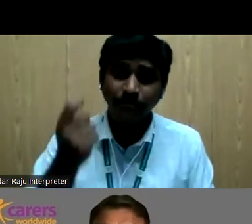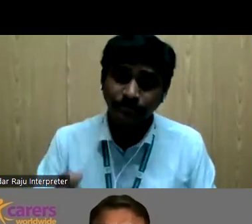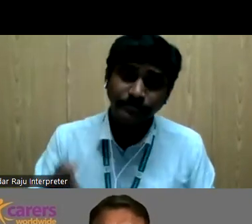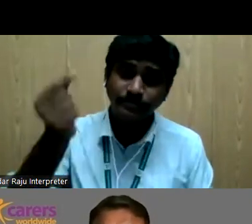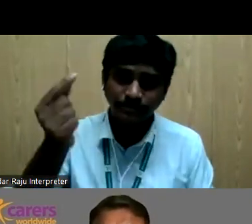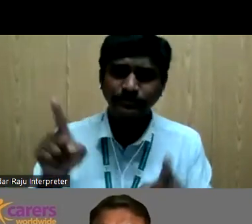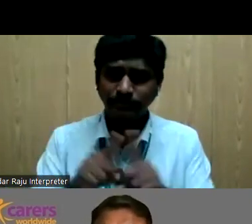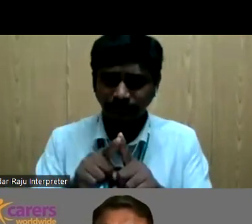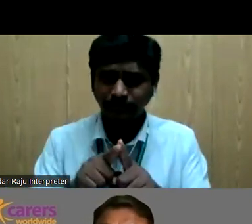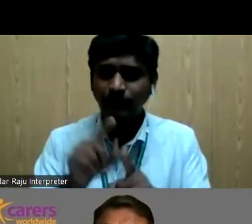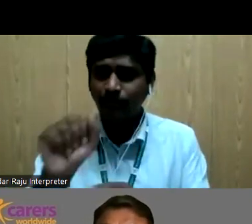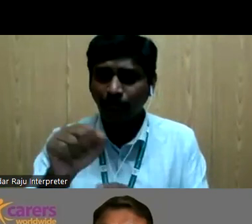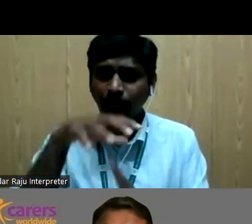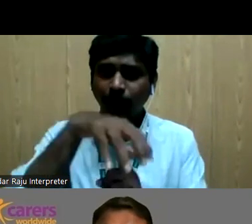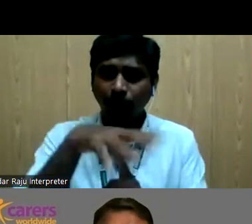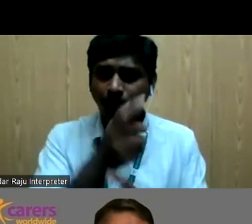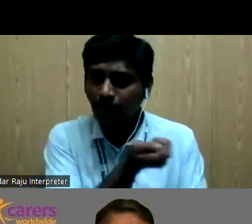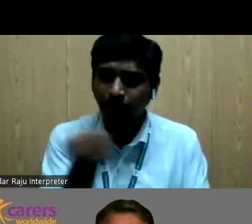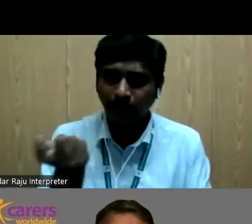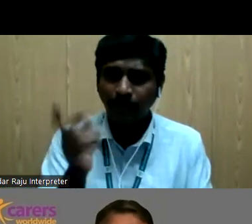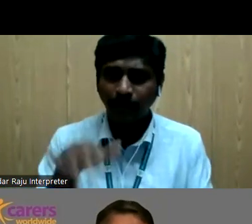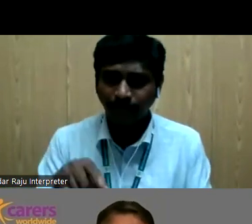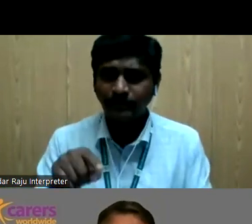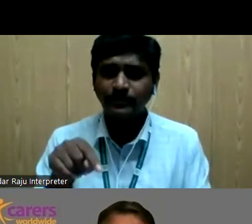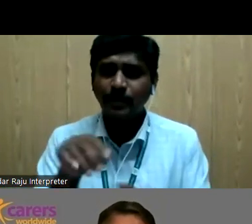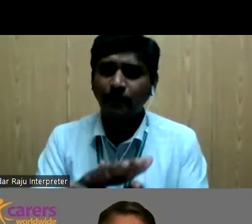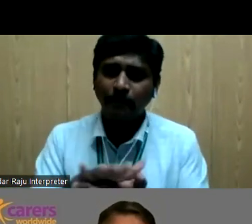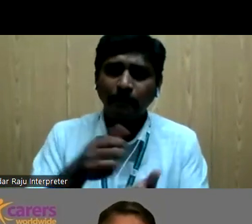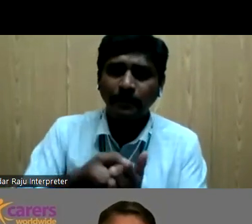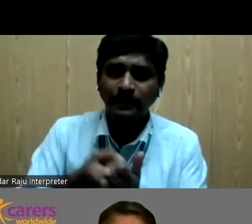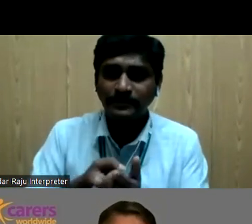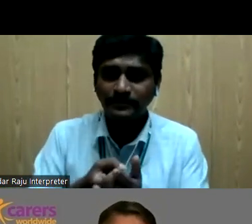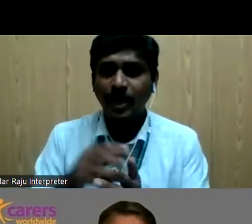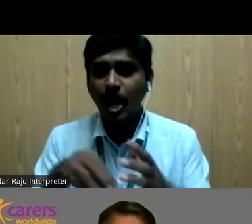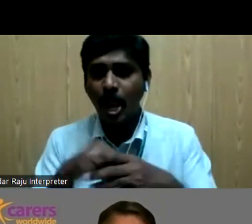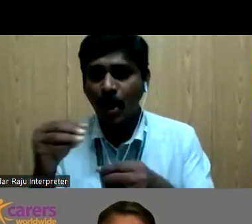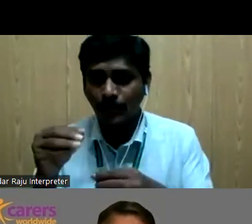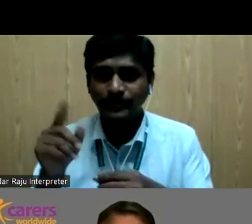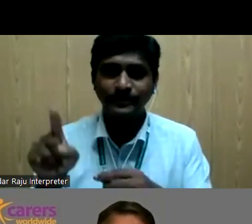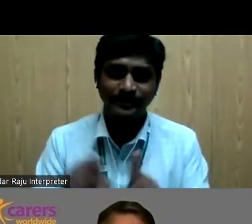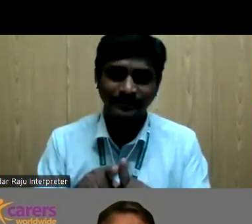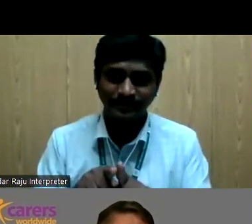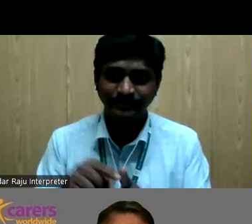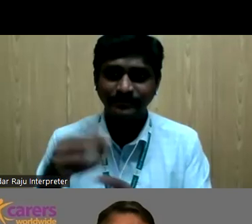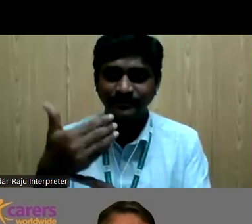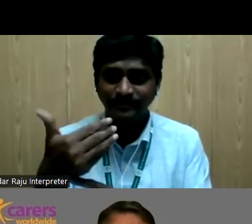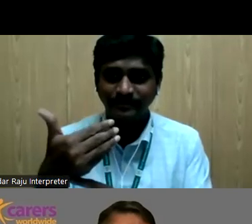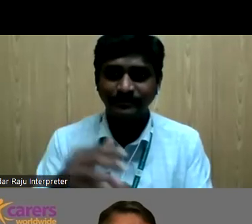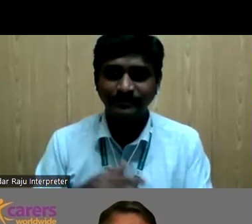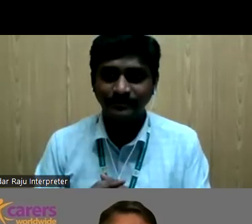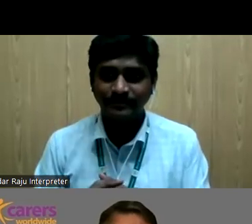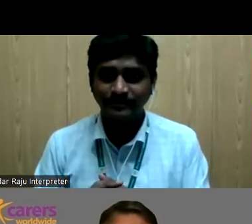department side. These are the basic kind of supports for extension and outreach programs and other ministry flagship programs. For